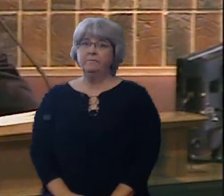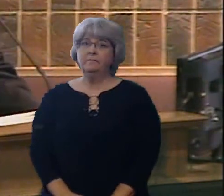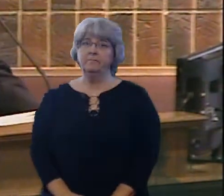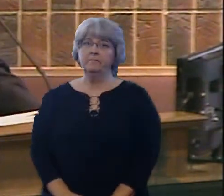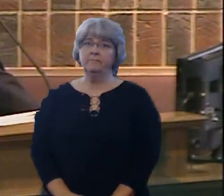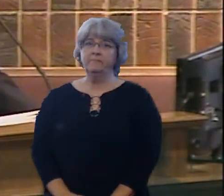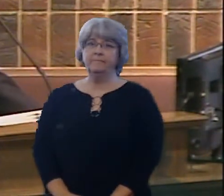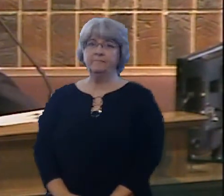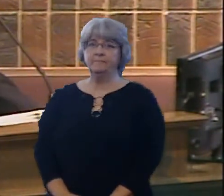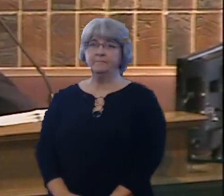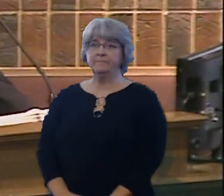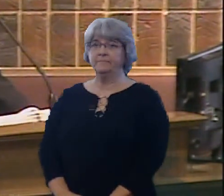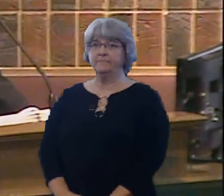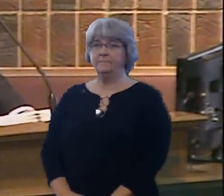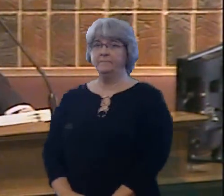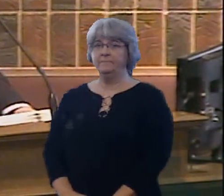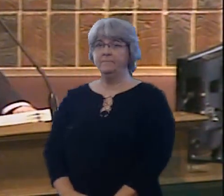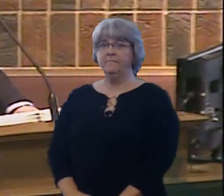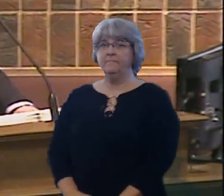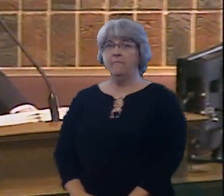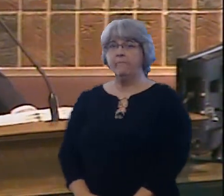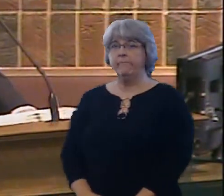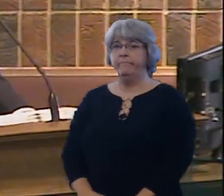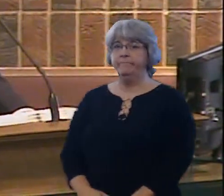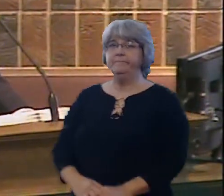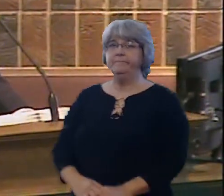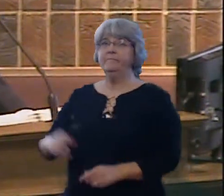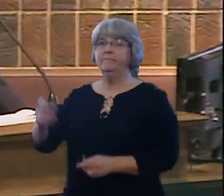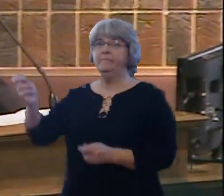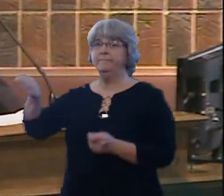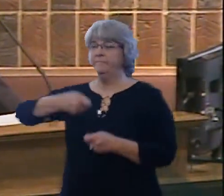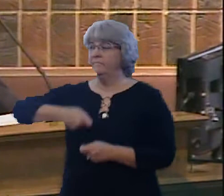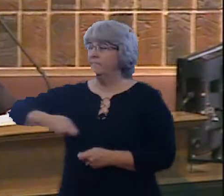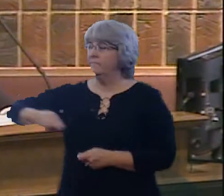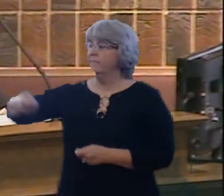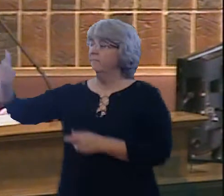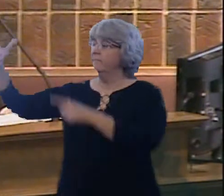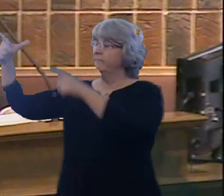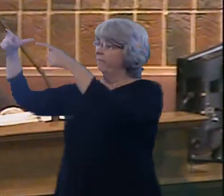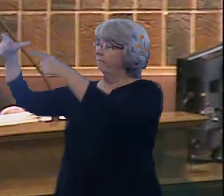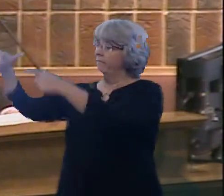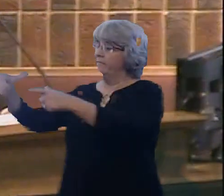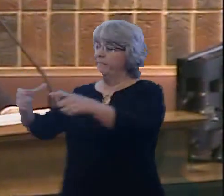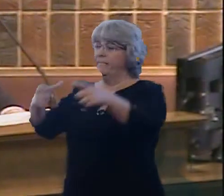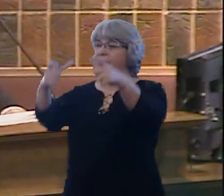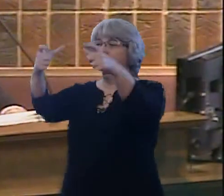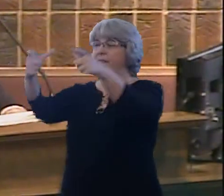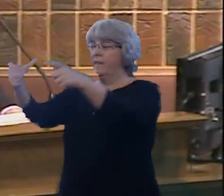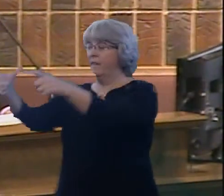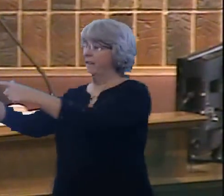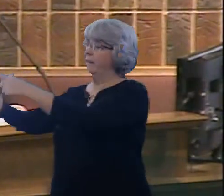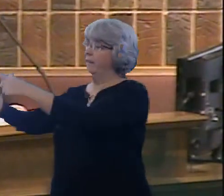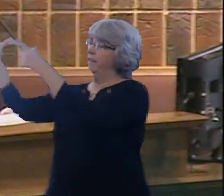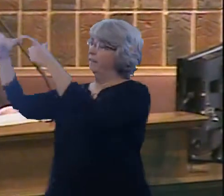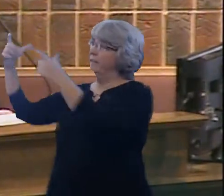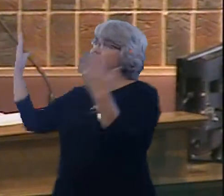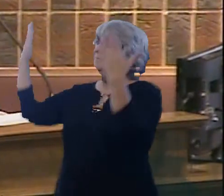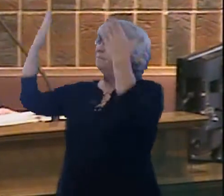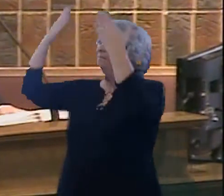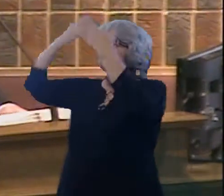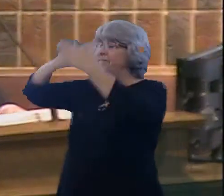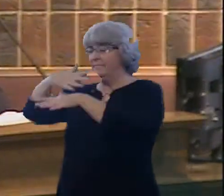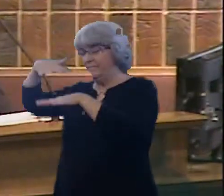678. First and last. Through a mountain lifeline across the dark way,